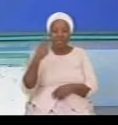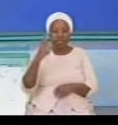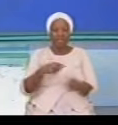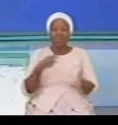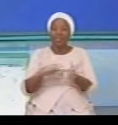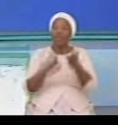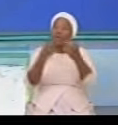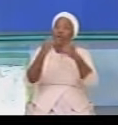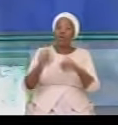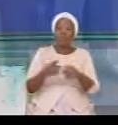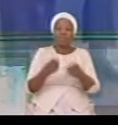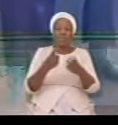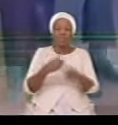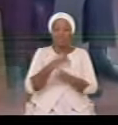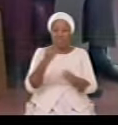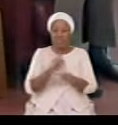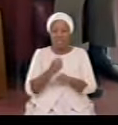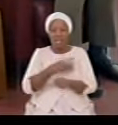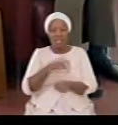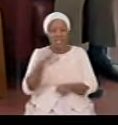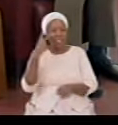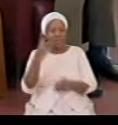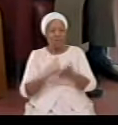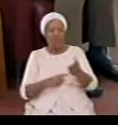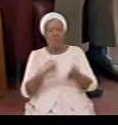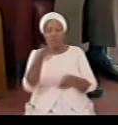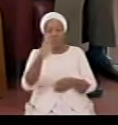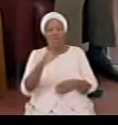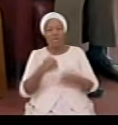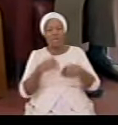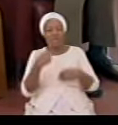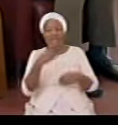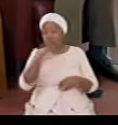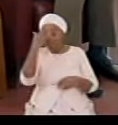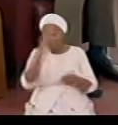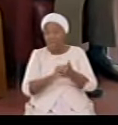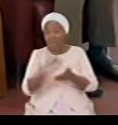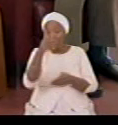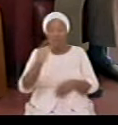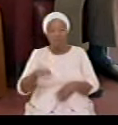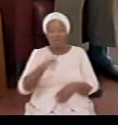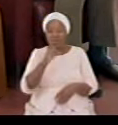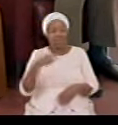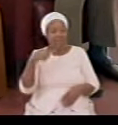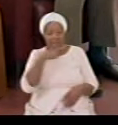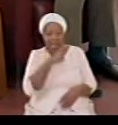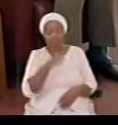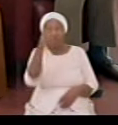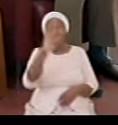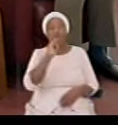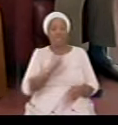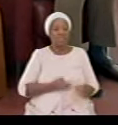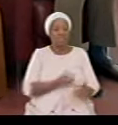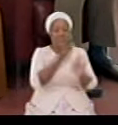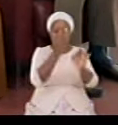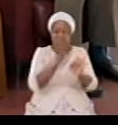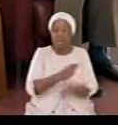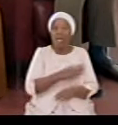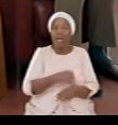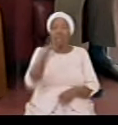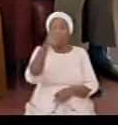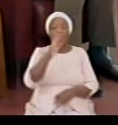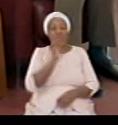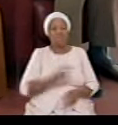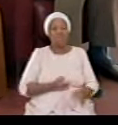year, and I look at what God has said, and God cannot lie. God is faithful. God is a